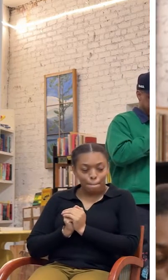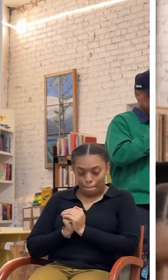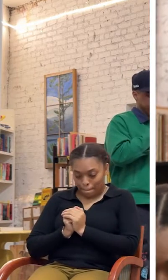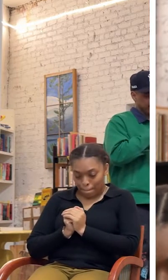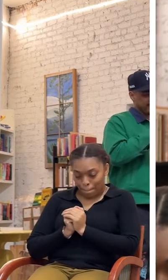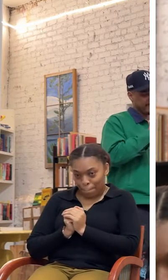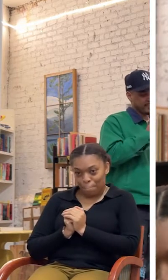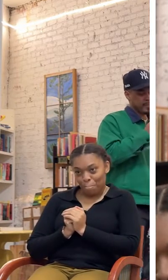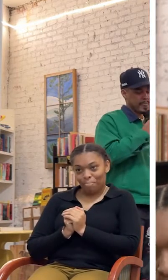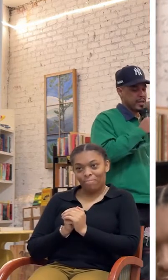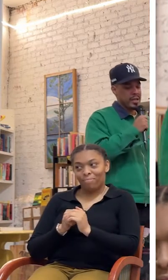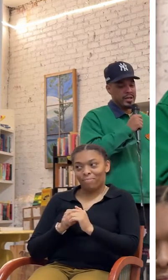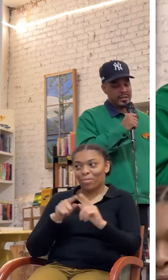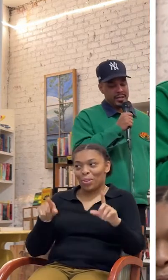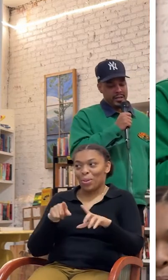I did it.